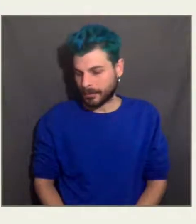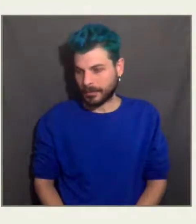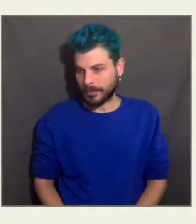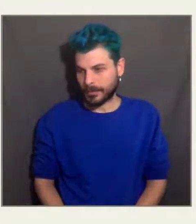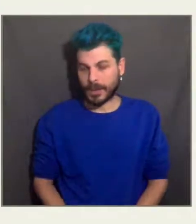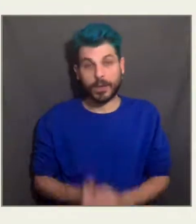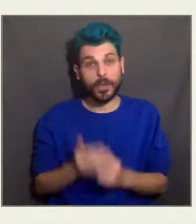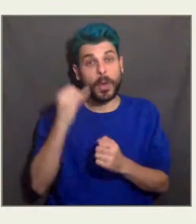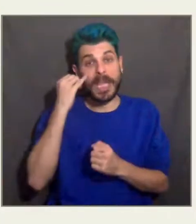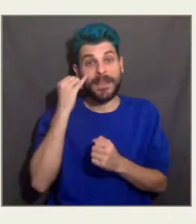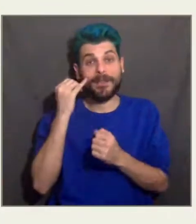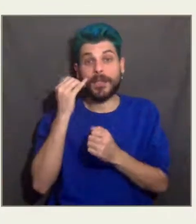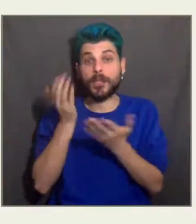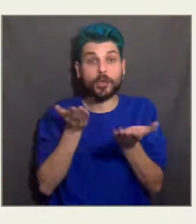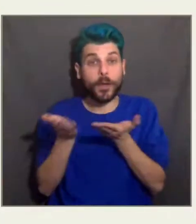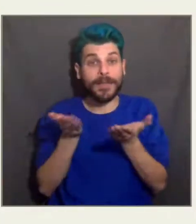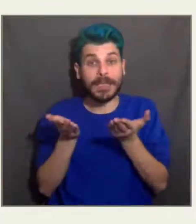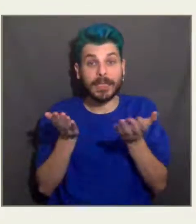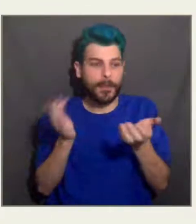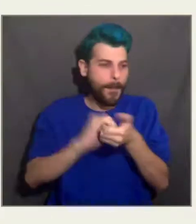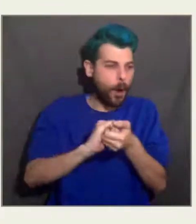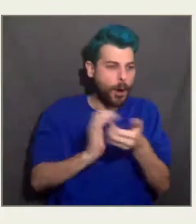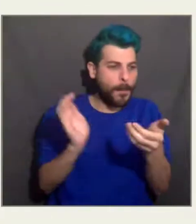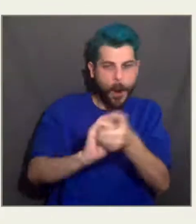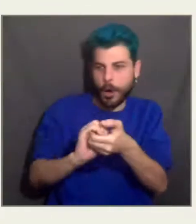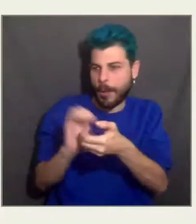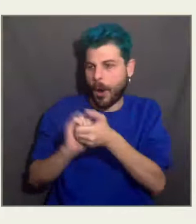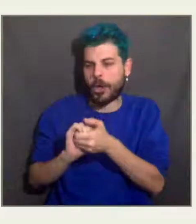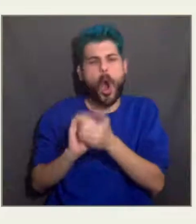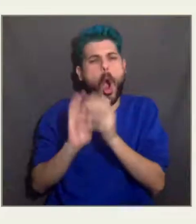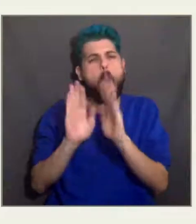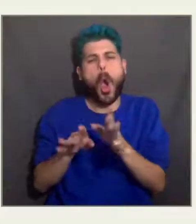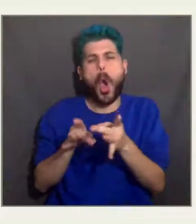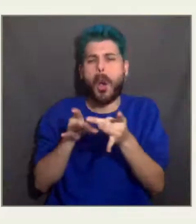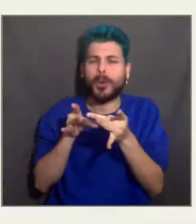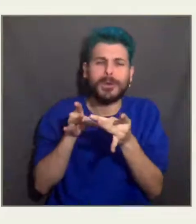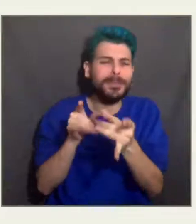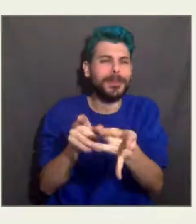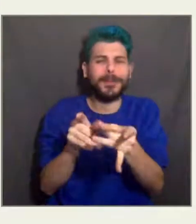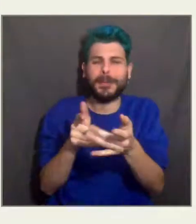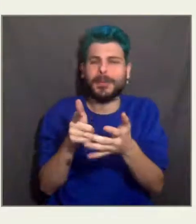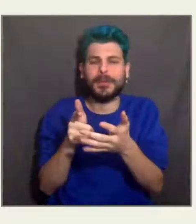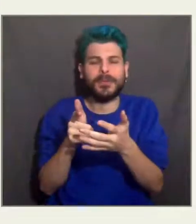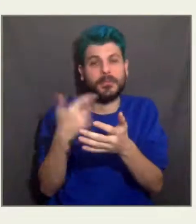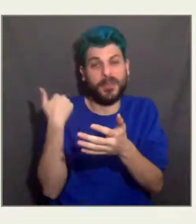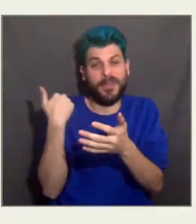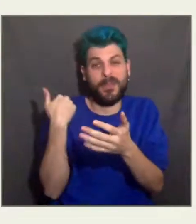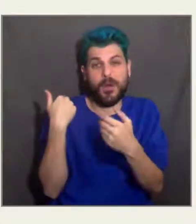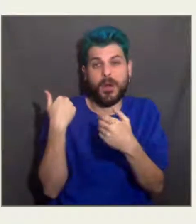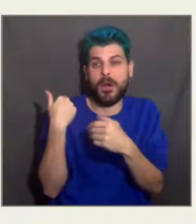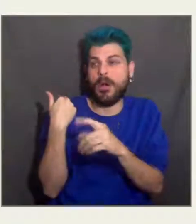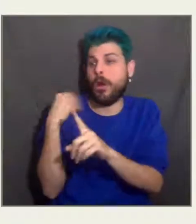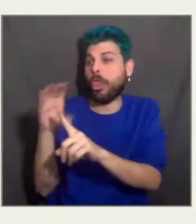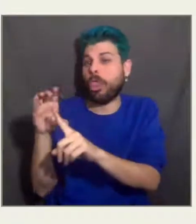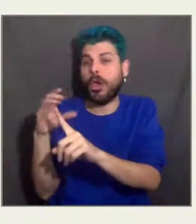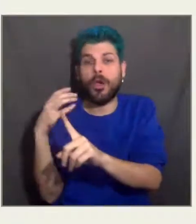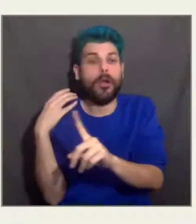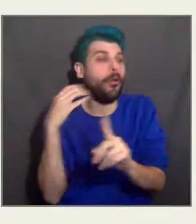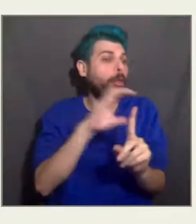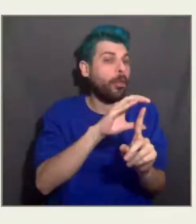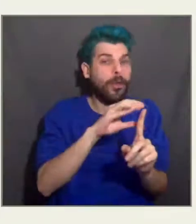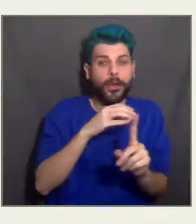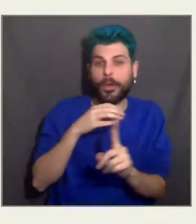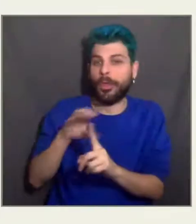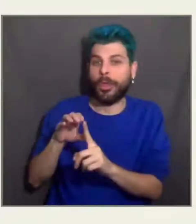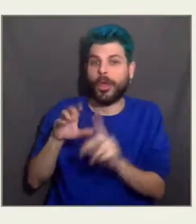consolidated in Metro, instead of allocated among the lower Lower jurisdictions, I don't They think are is not lower They are not